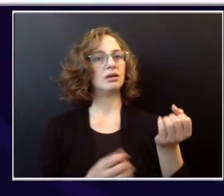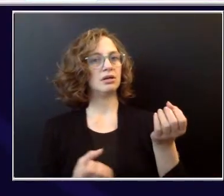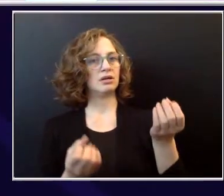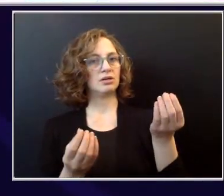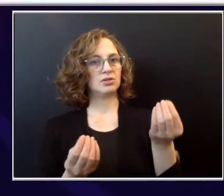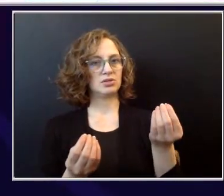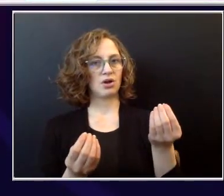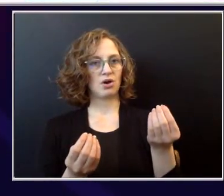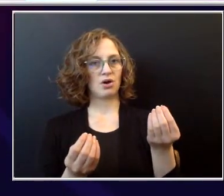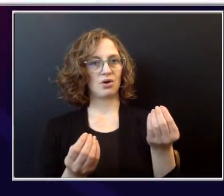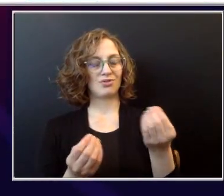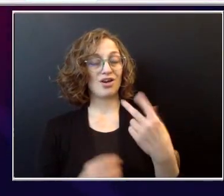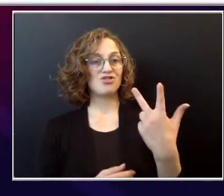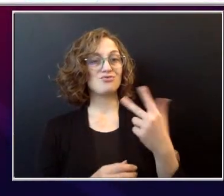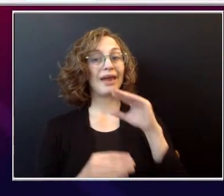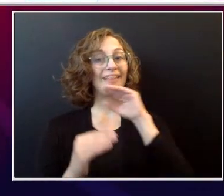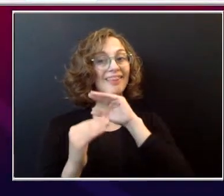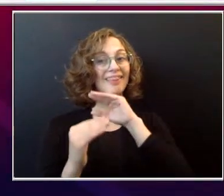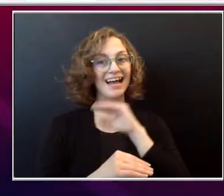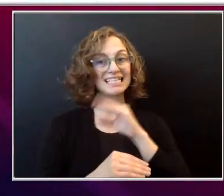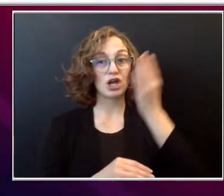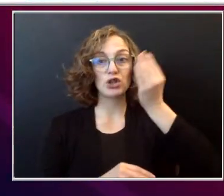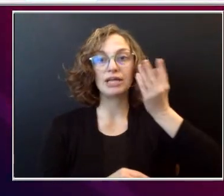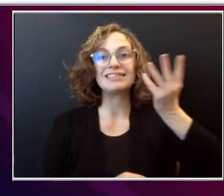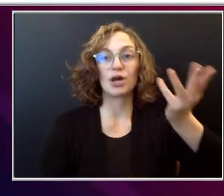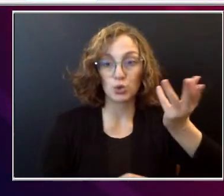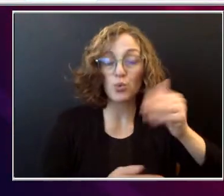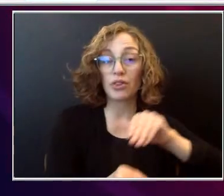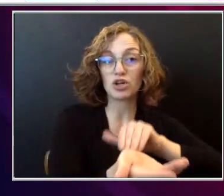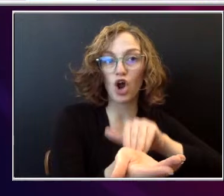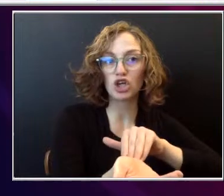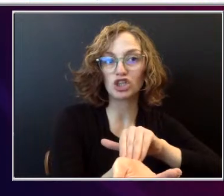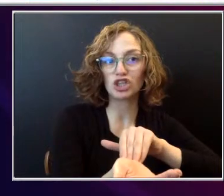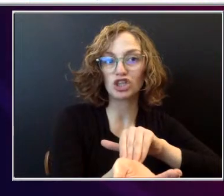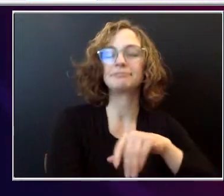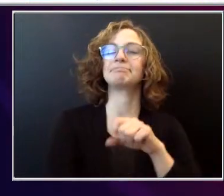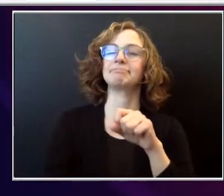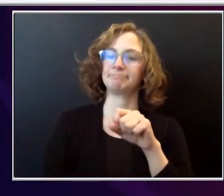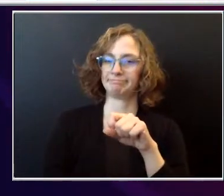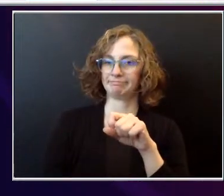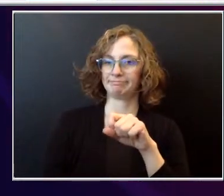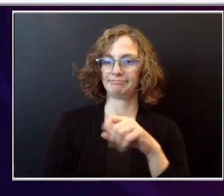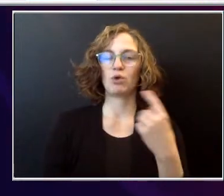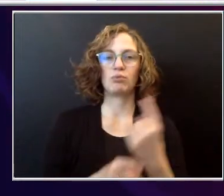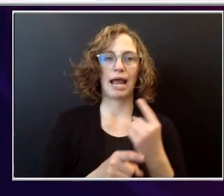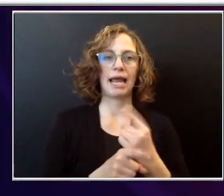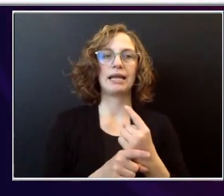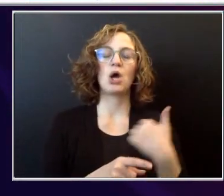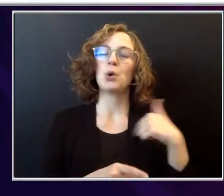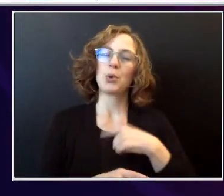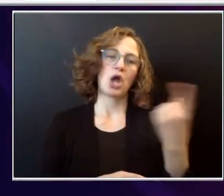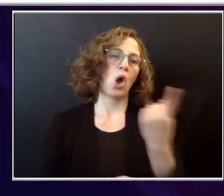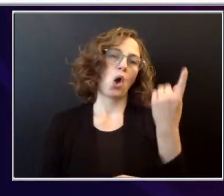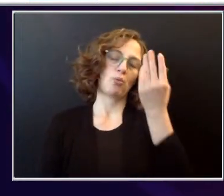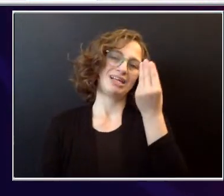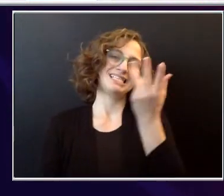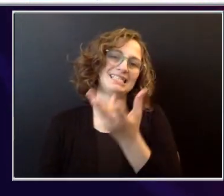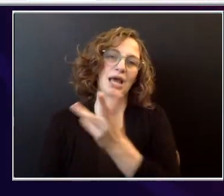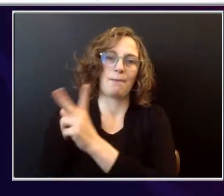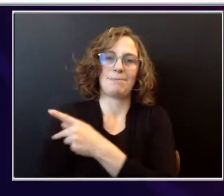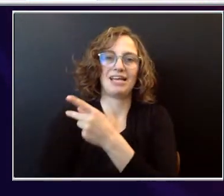doctors. What we're told is when we're going to actually go. Patients don't know what's happening behind the scenes. They no, that's why we always tell them, and probably Archie can,